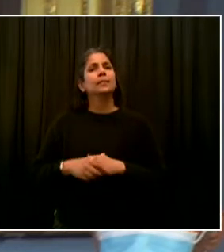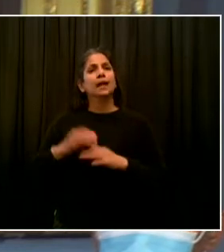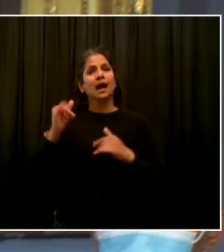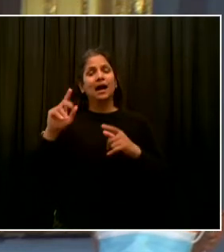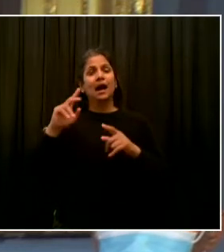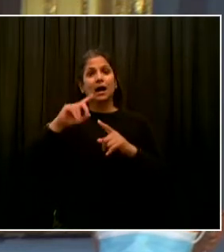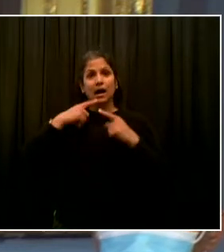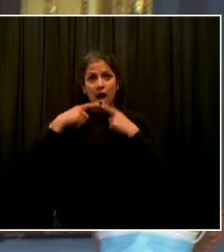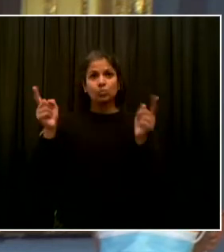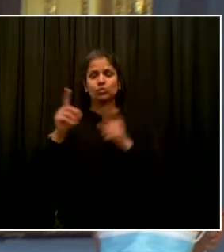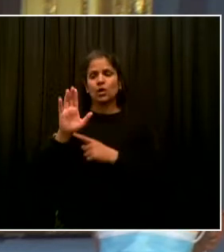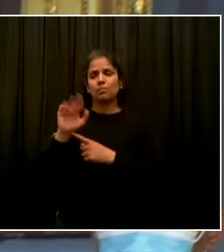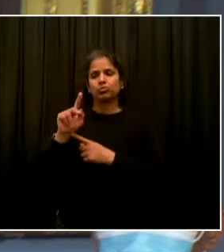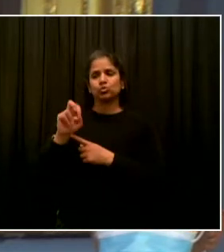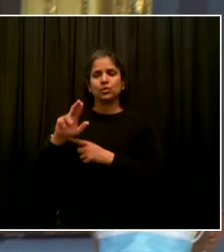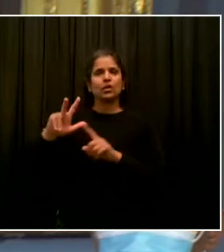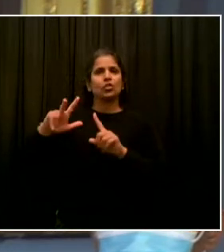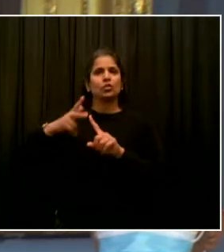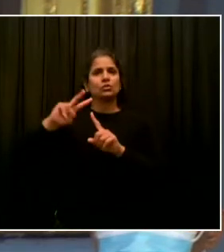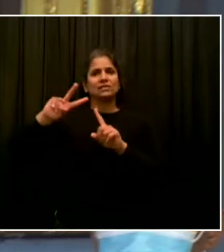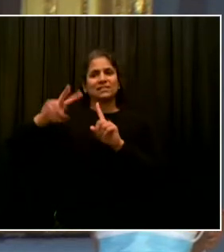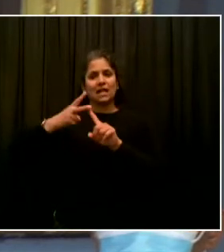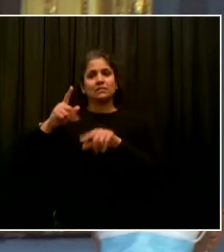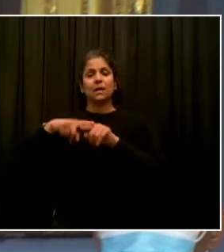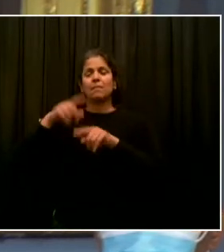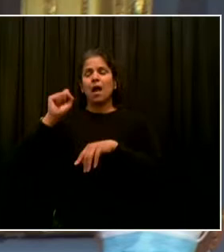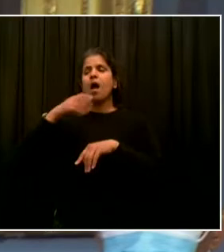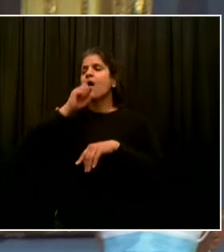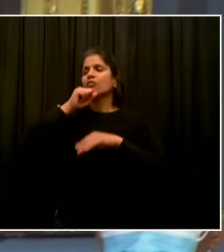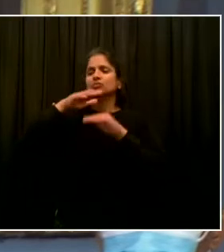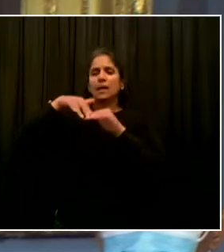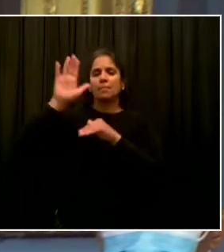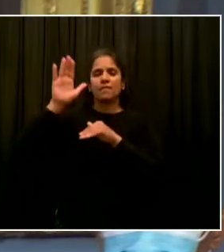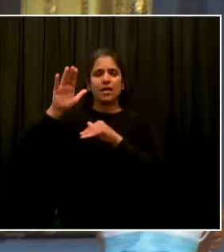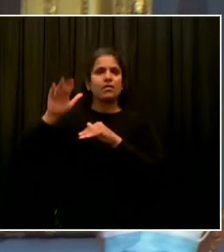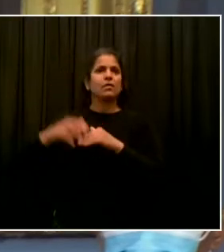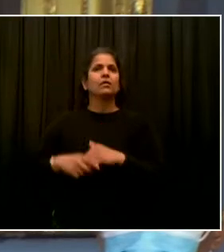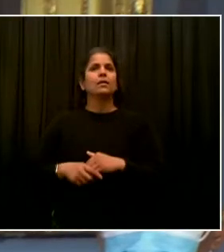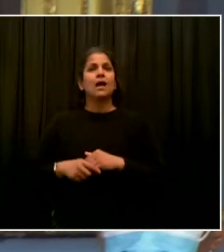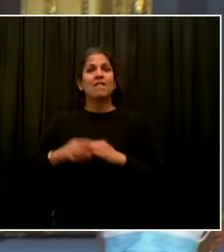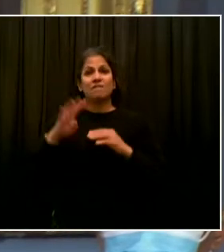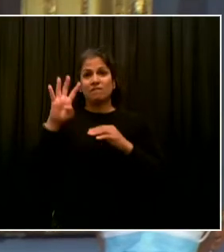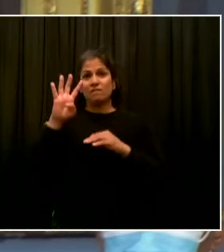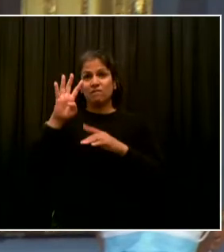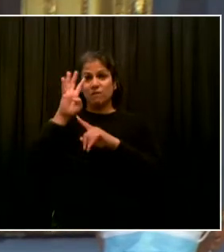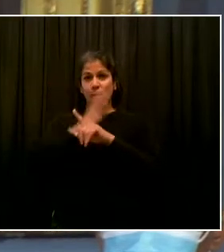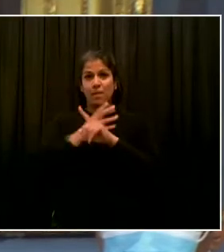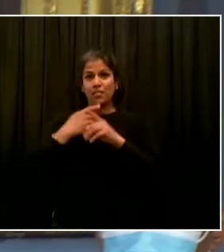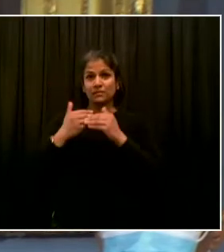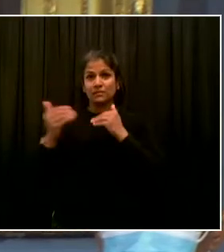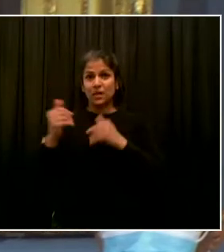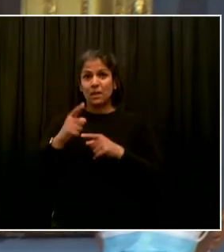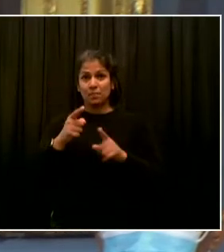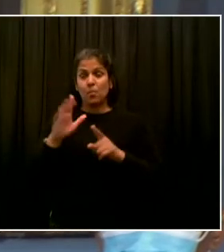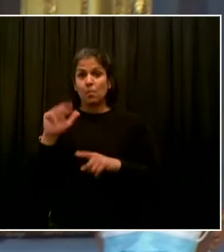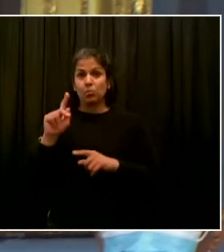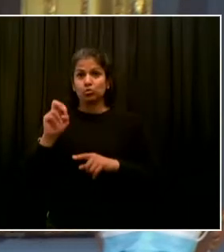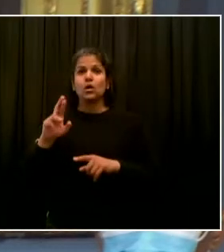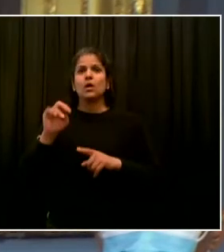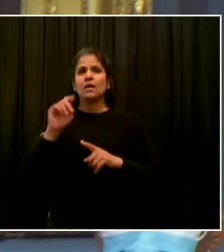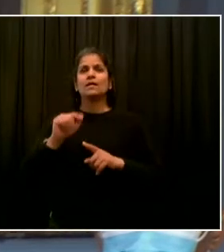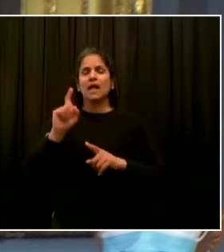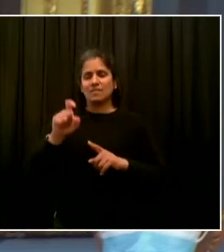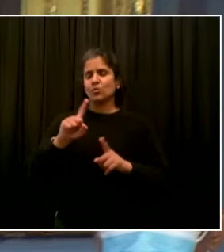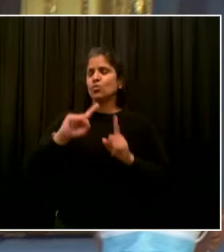50. If you're 4 months after your last booster and you're over 50, go get that second booster. This is